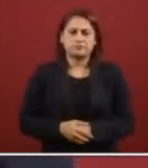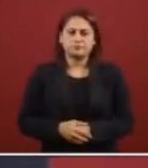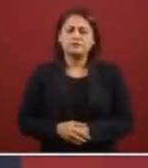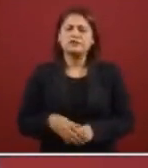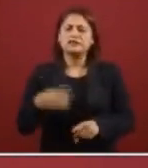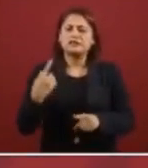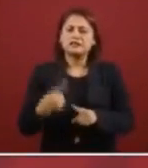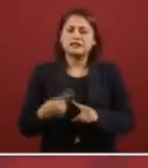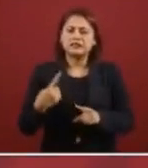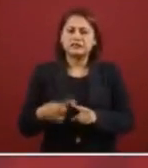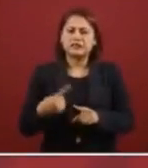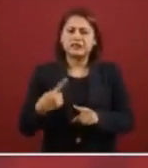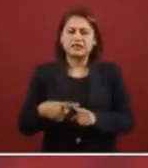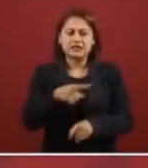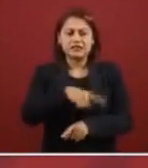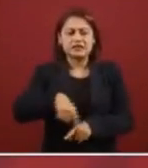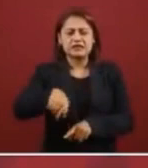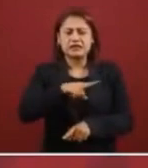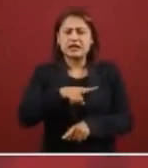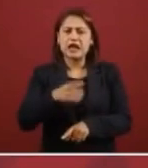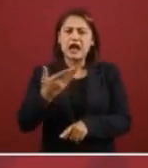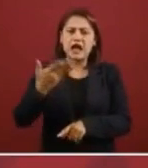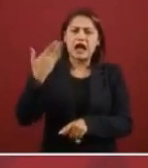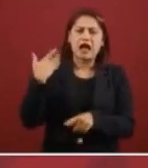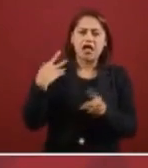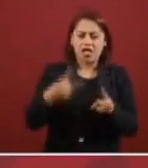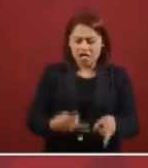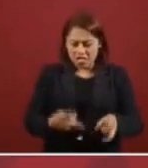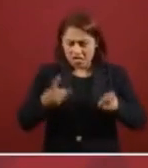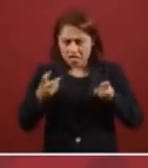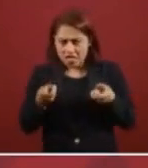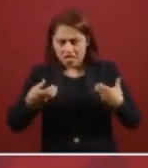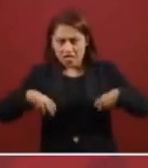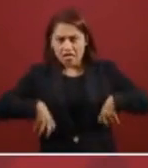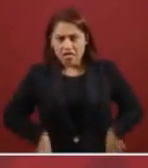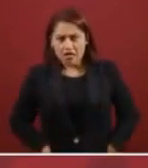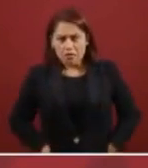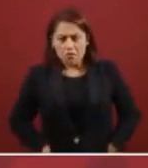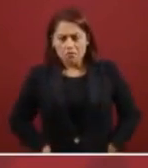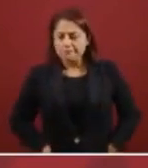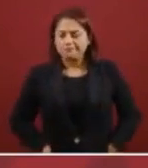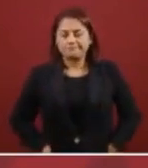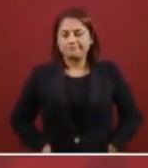responsables that were responsible for the looting,